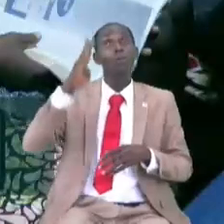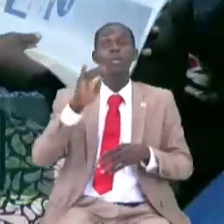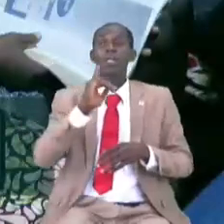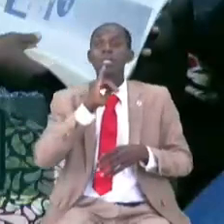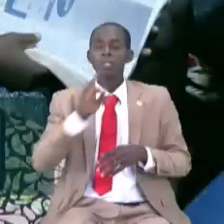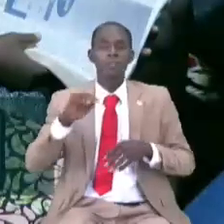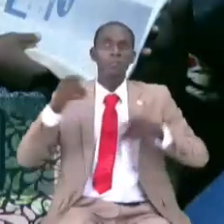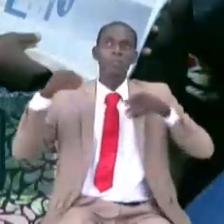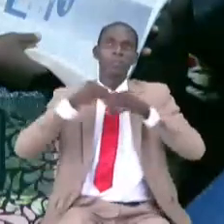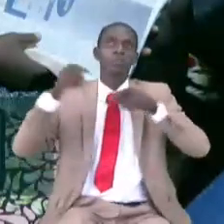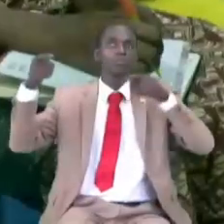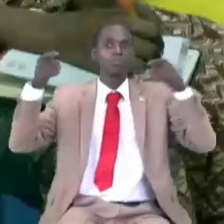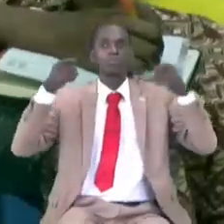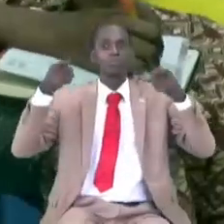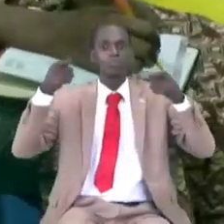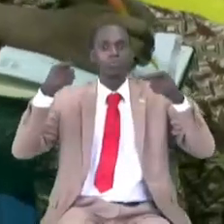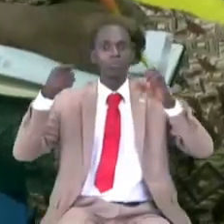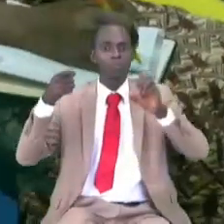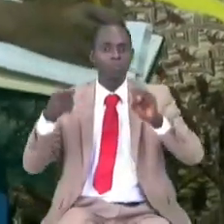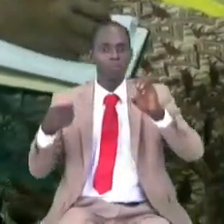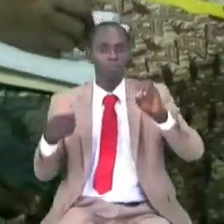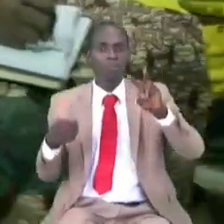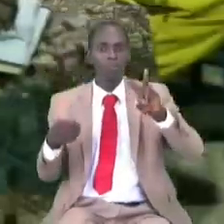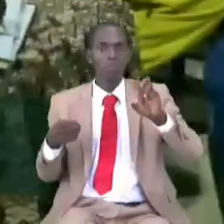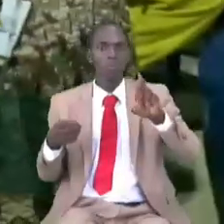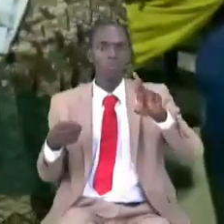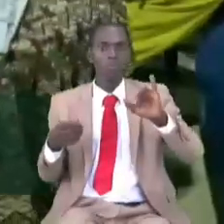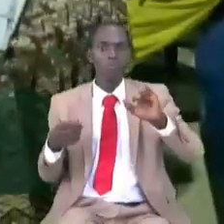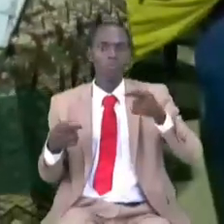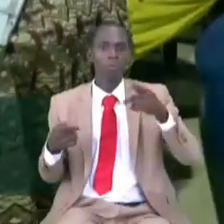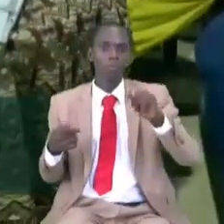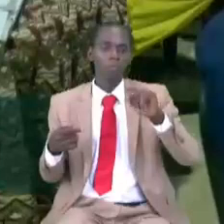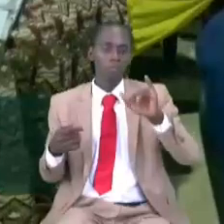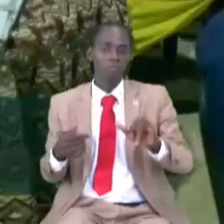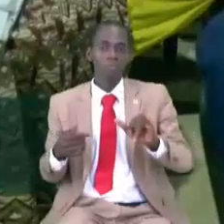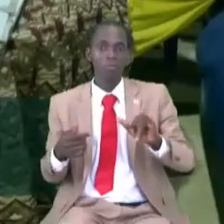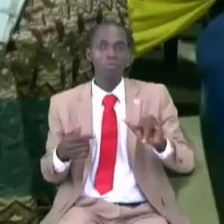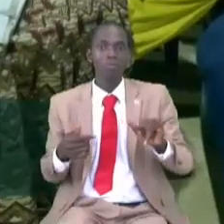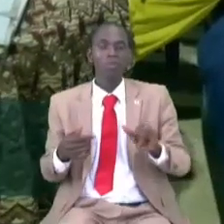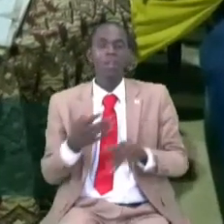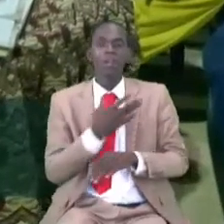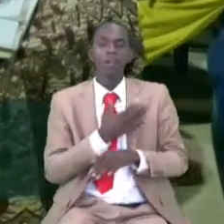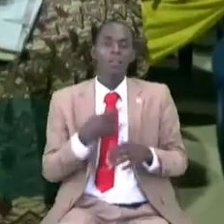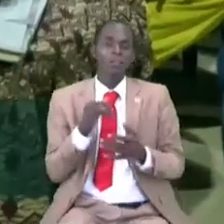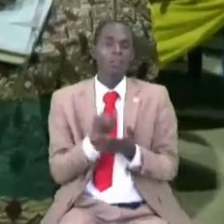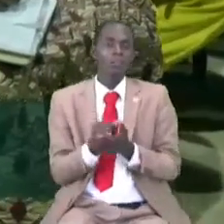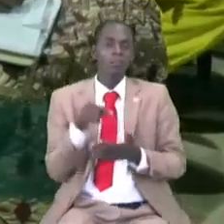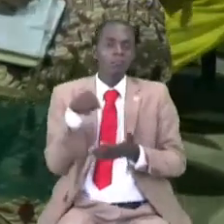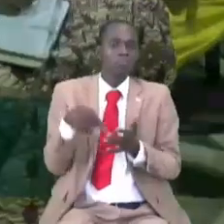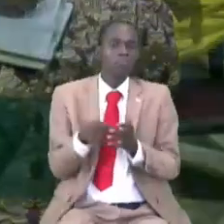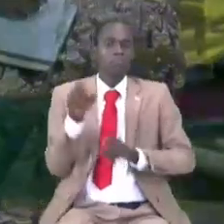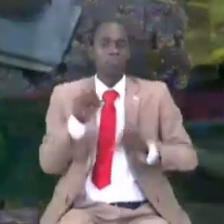do you think? These people have repented and these people have stopped. All the look at them. Look at the whole city